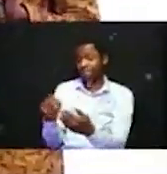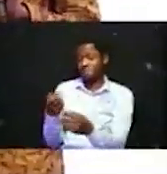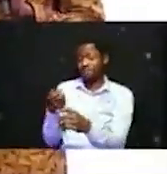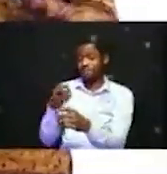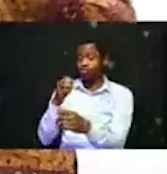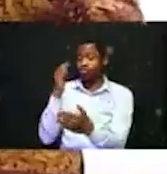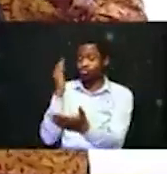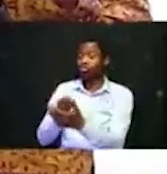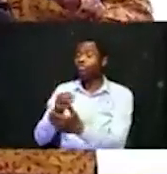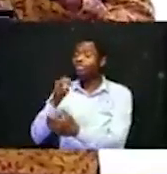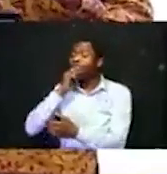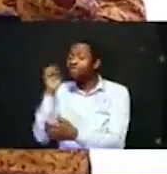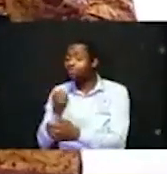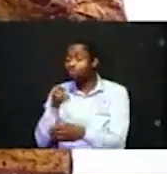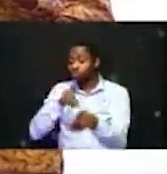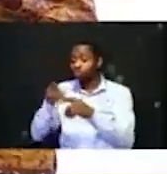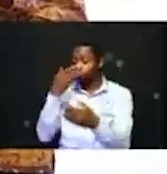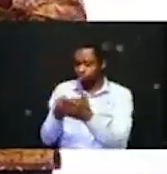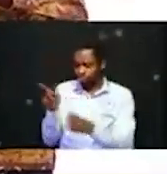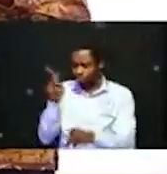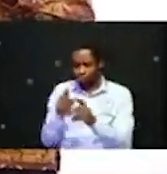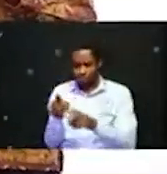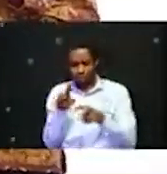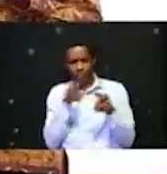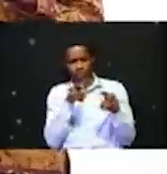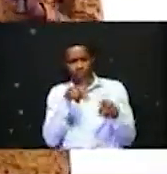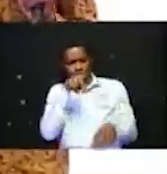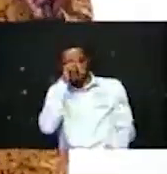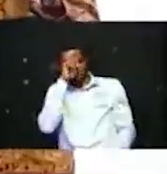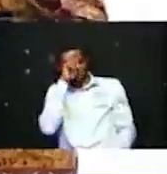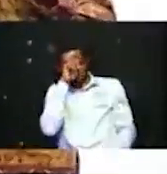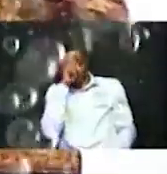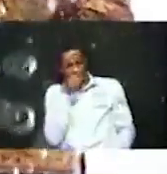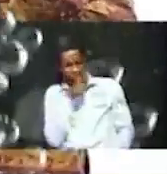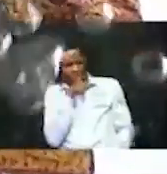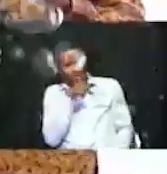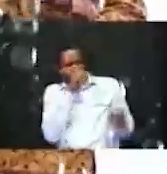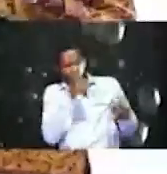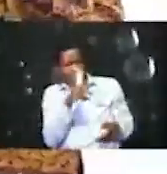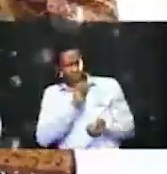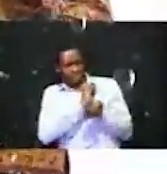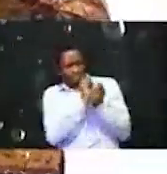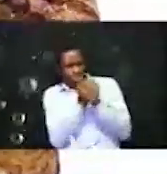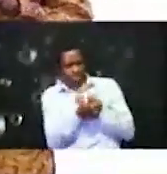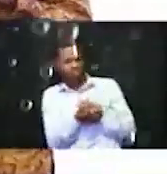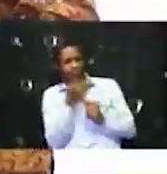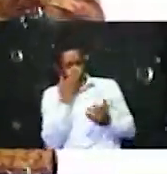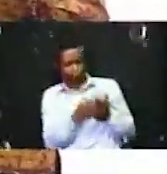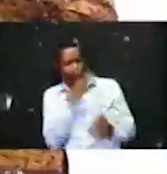you. Na winti nipa no be hye onyankopon ani onyam. So what a change life. Obeka se ah, what a good man.